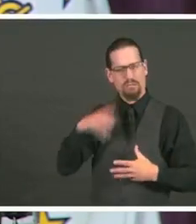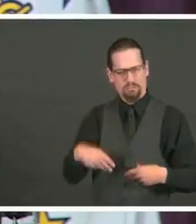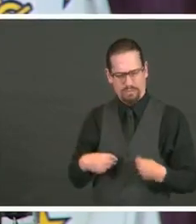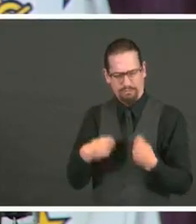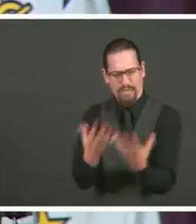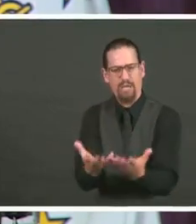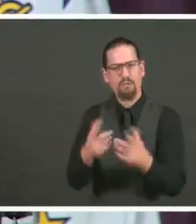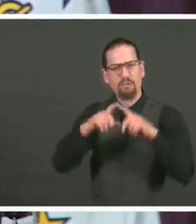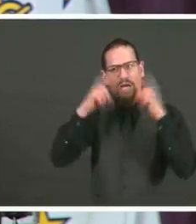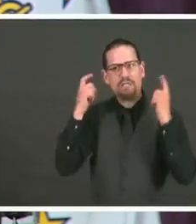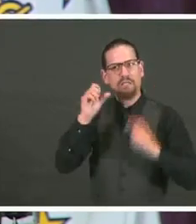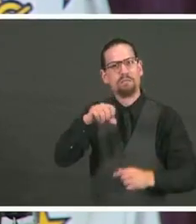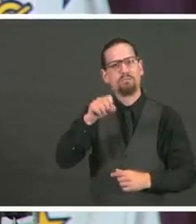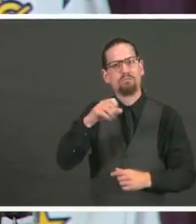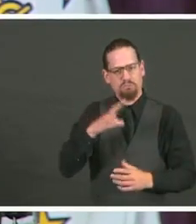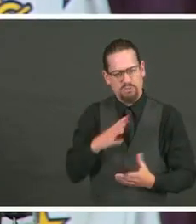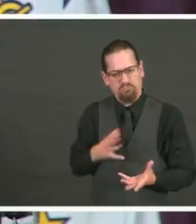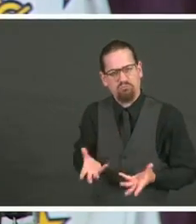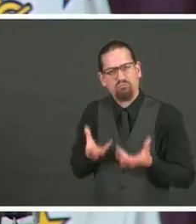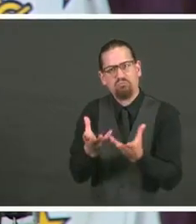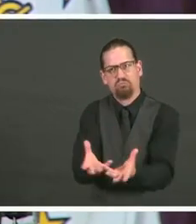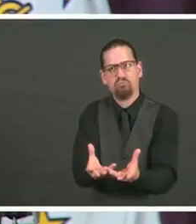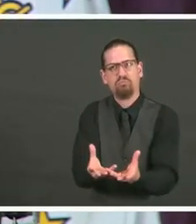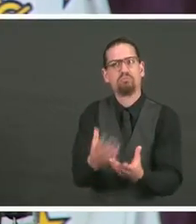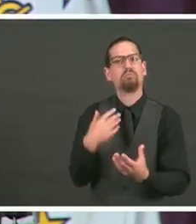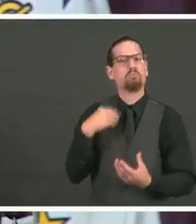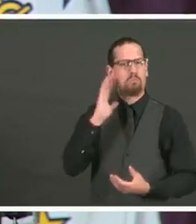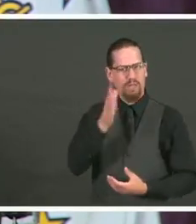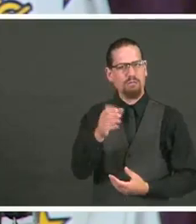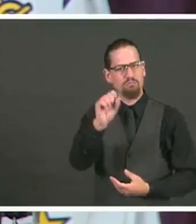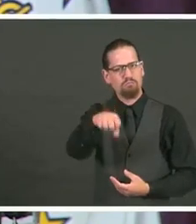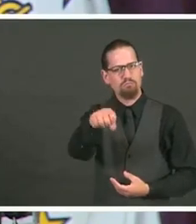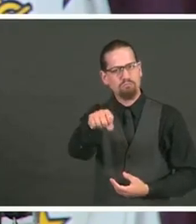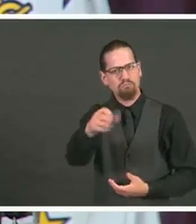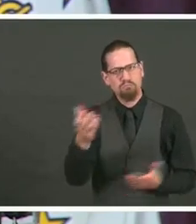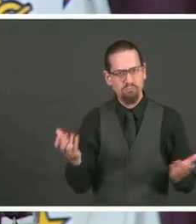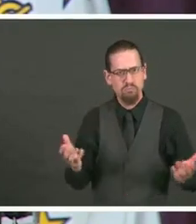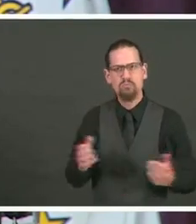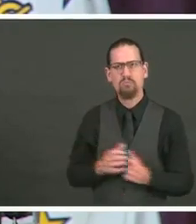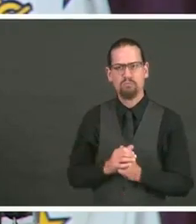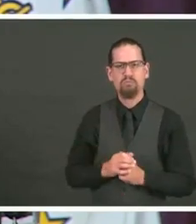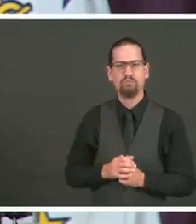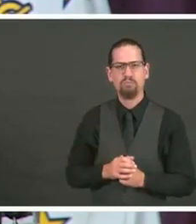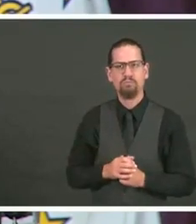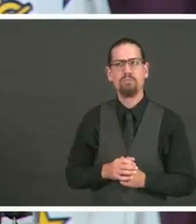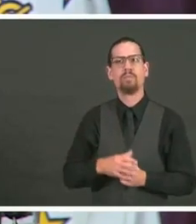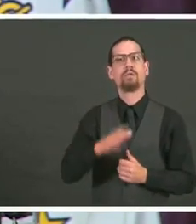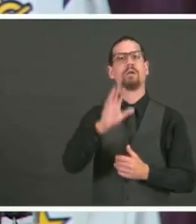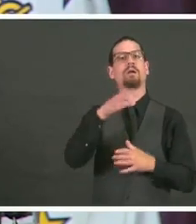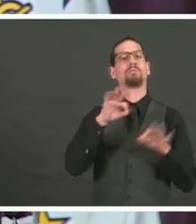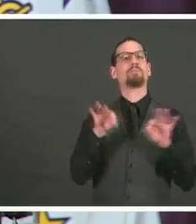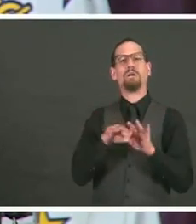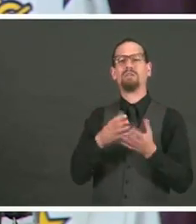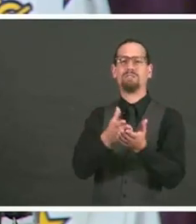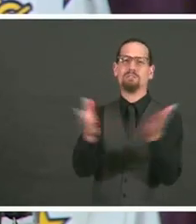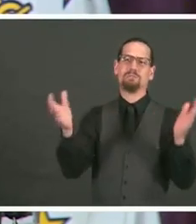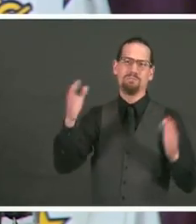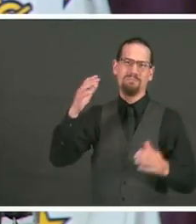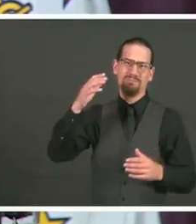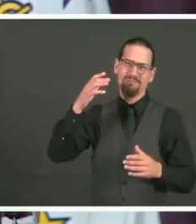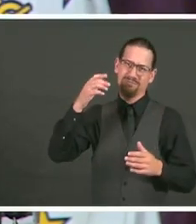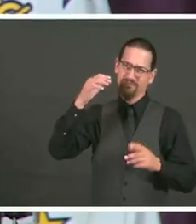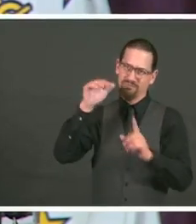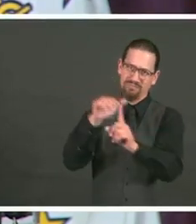easy and de-escalate the situation. Having said that, I want to remind you the fine for violating